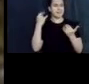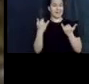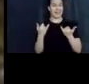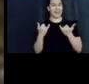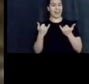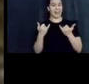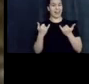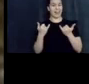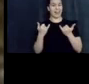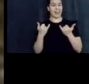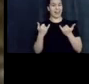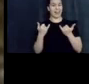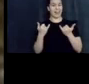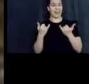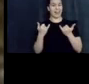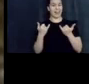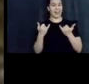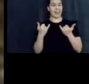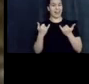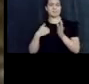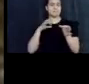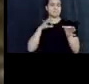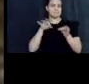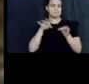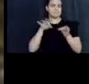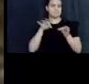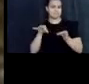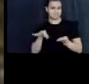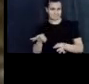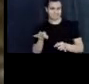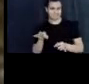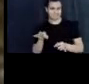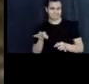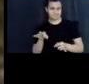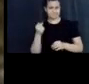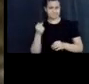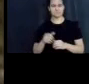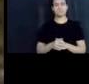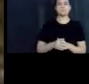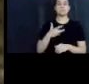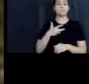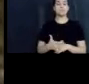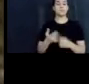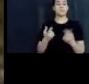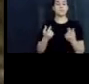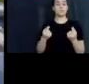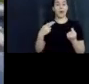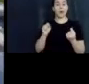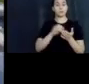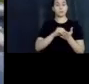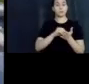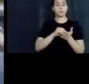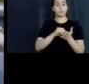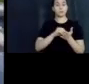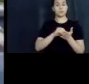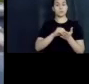new COVID-19 admission requirements we have next. But typically for your high school students, we're going to look at 2 things, your